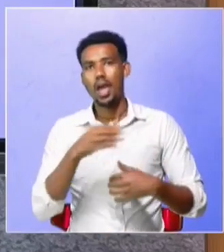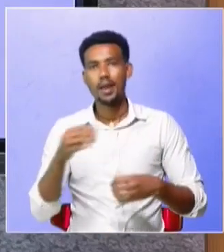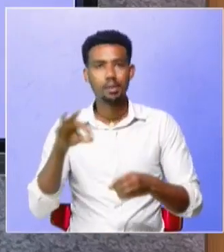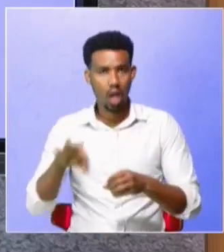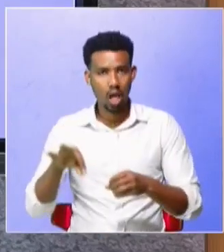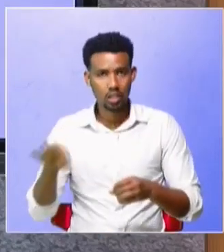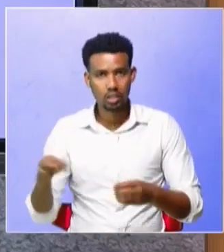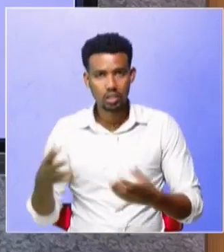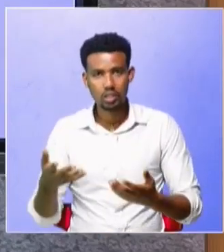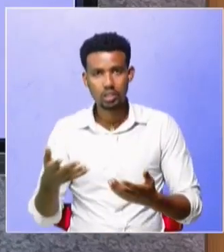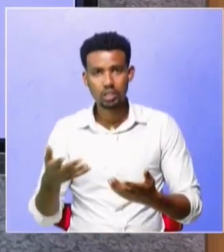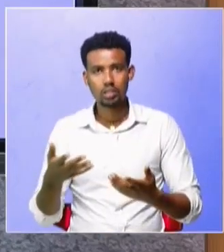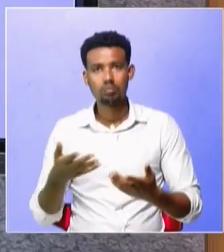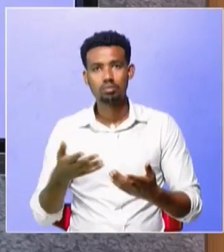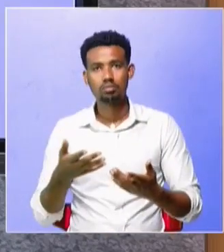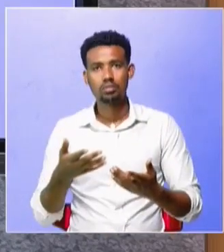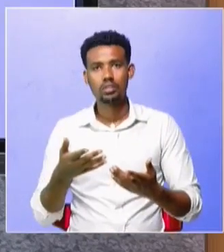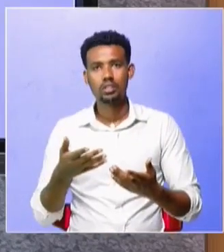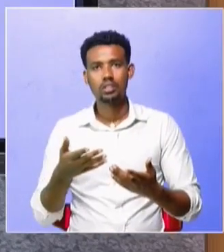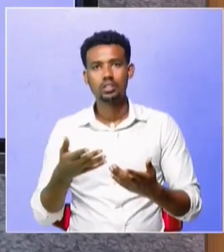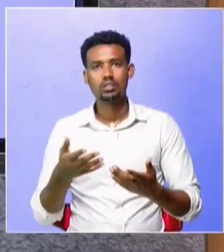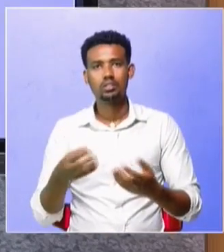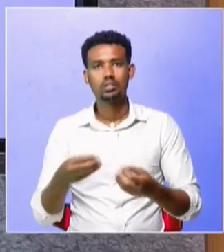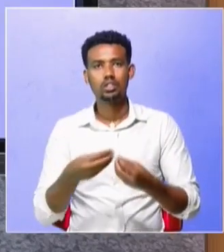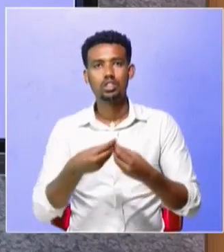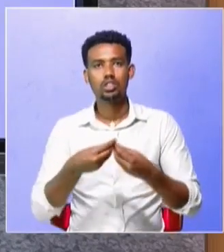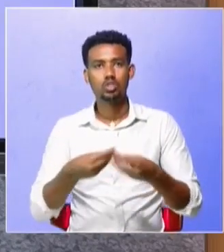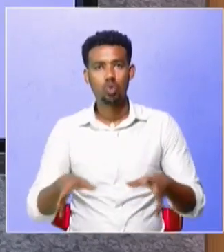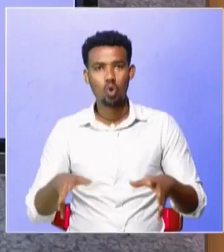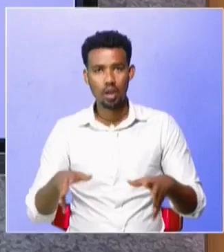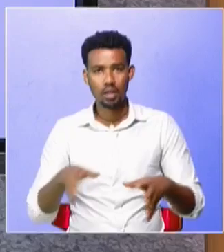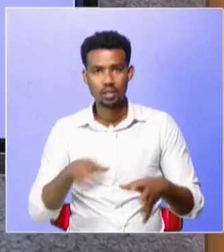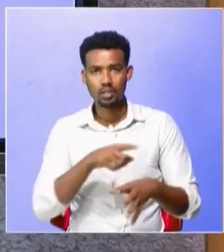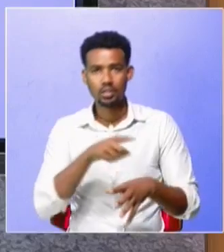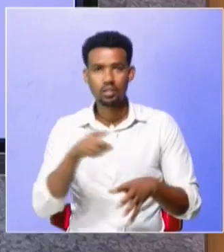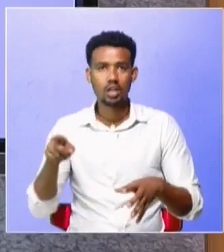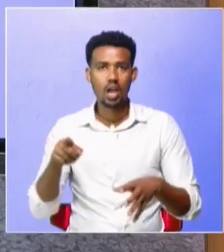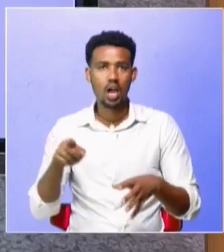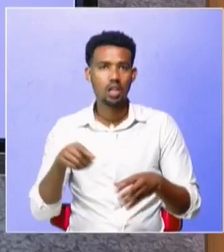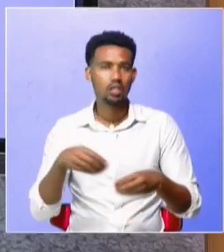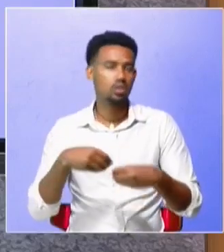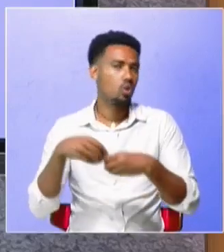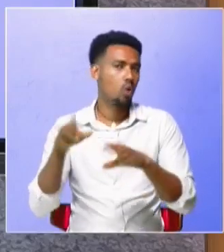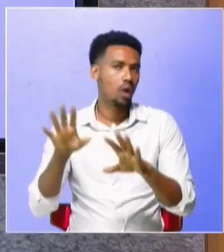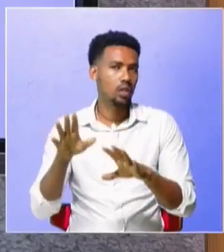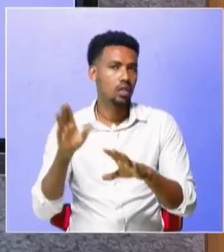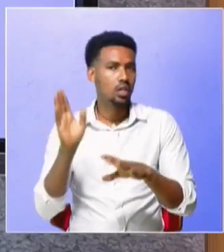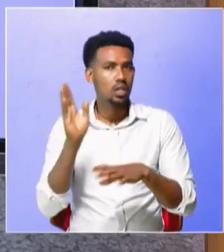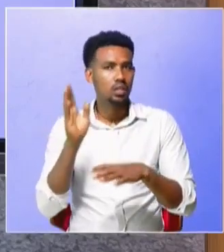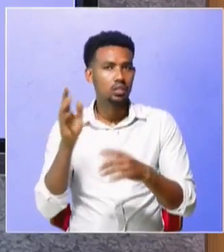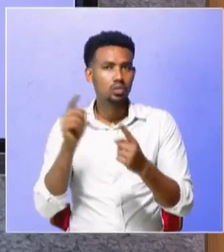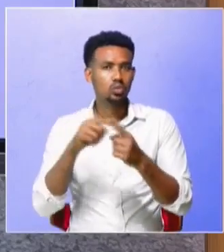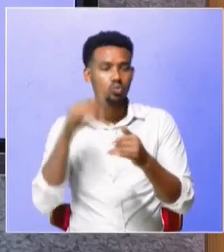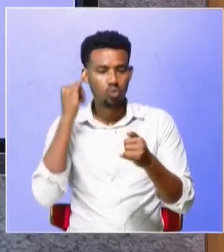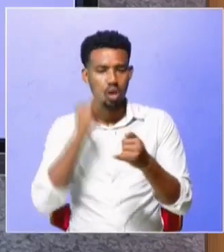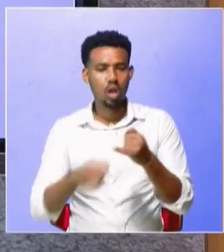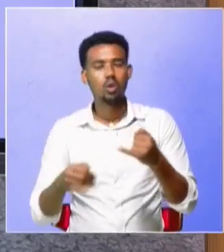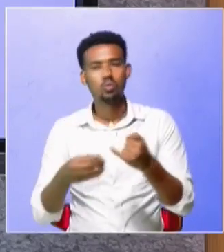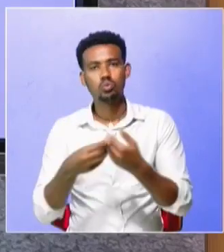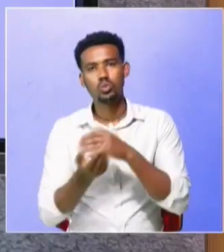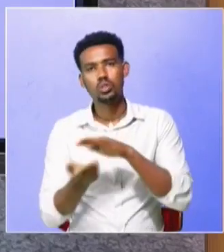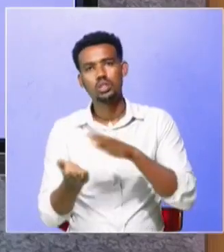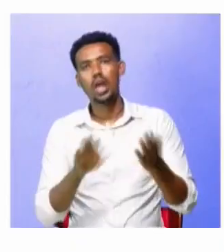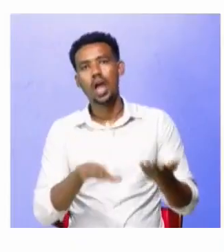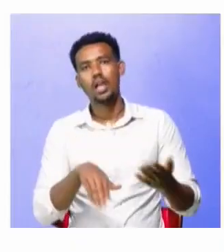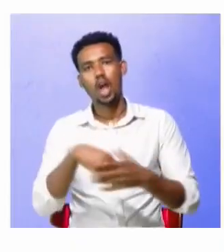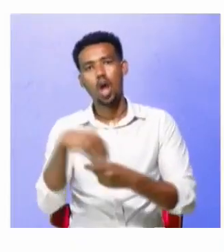are almost being destroyed to a point where they are going away forever or they're dying out. So that